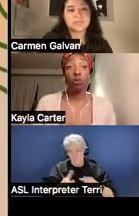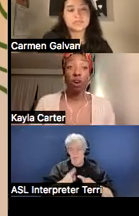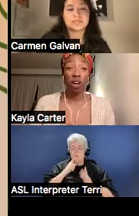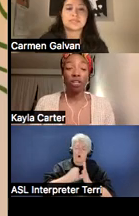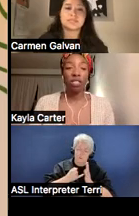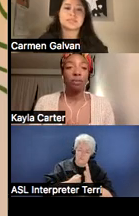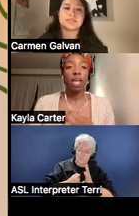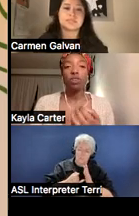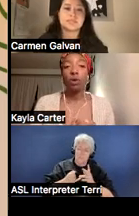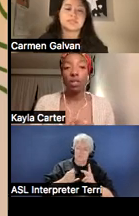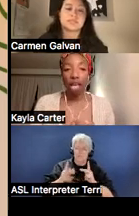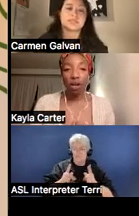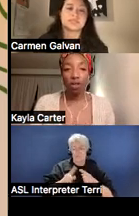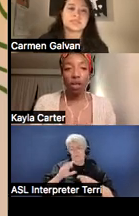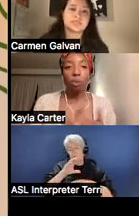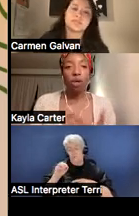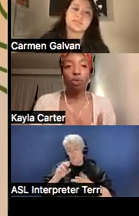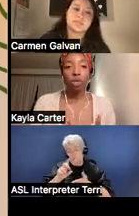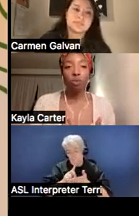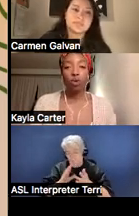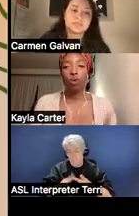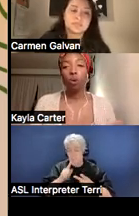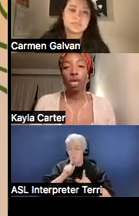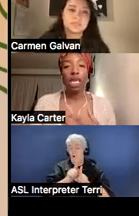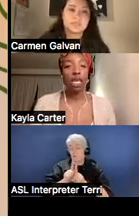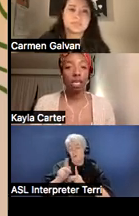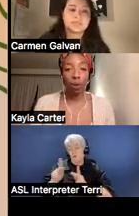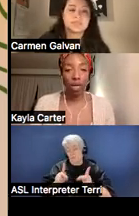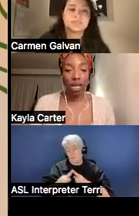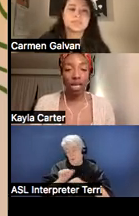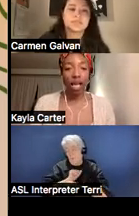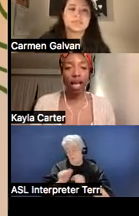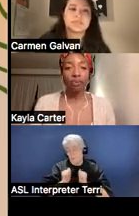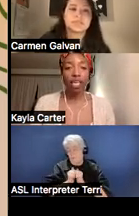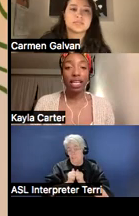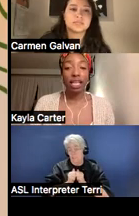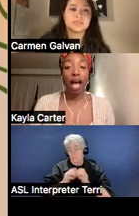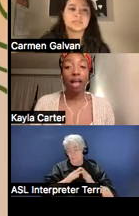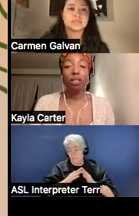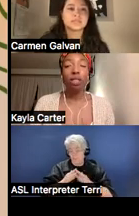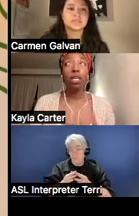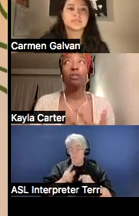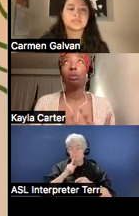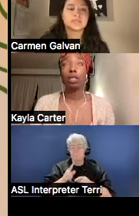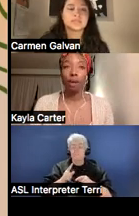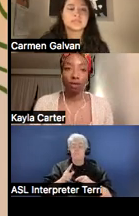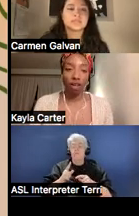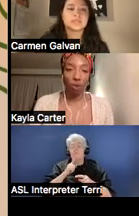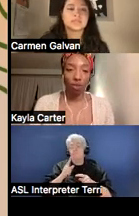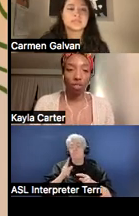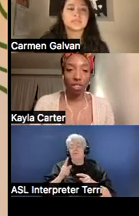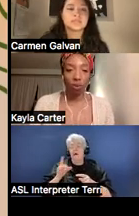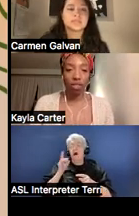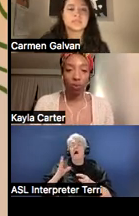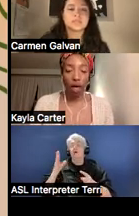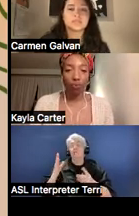as arts workers, as co-designers, but also people who are working in community. It is an unbelievable amount of